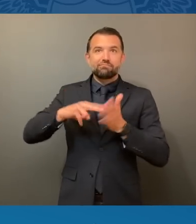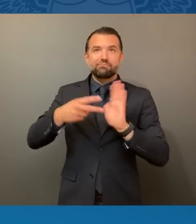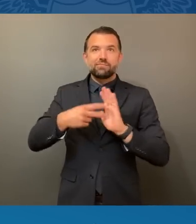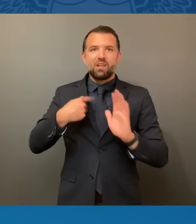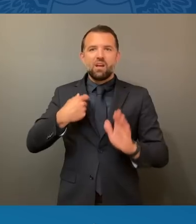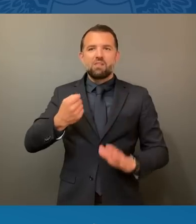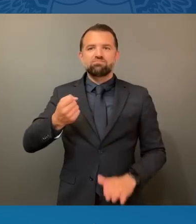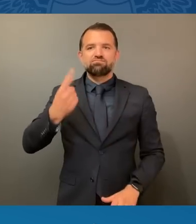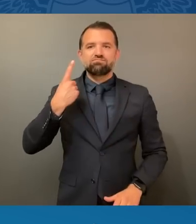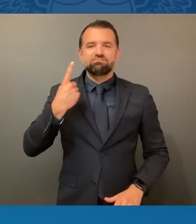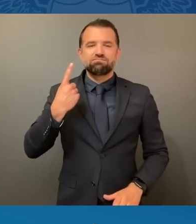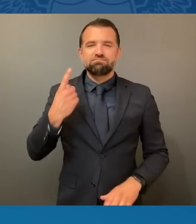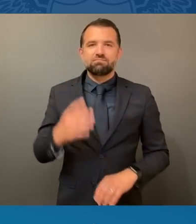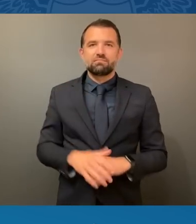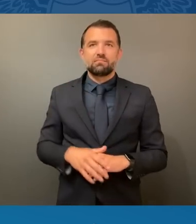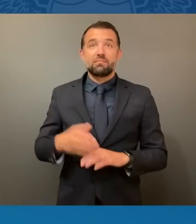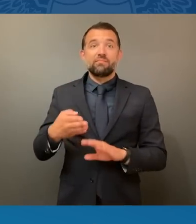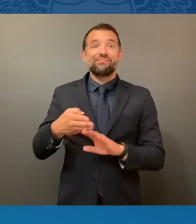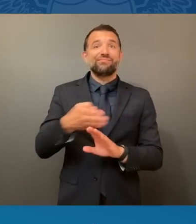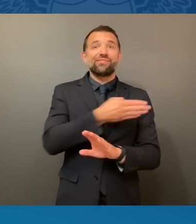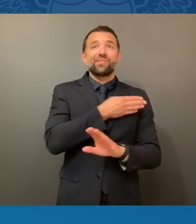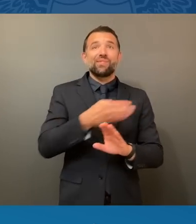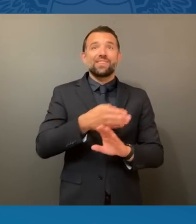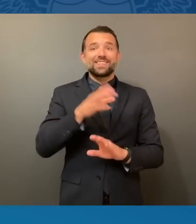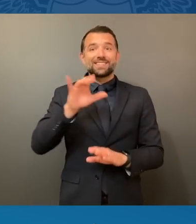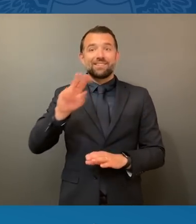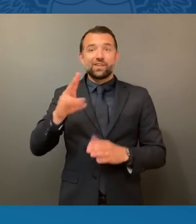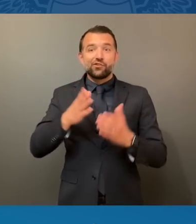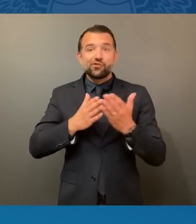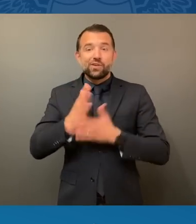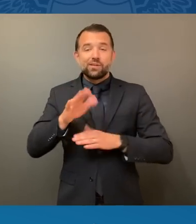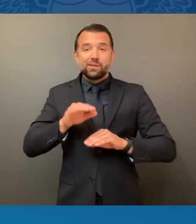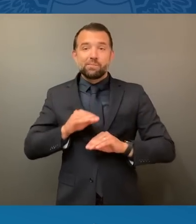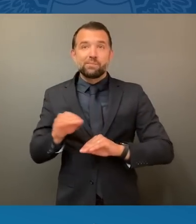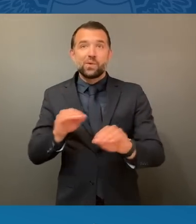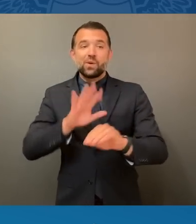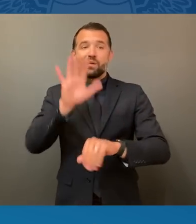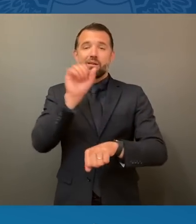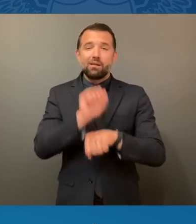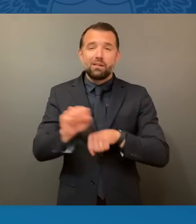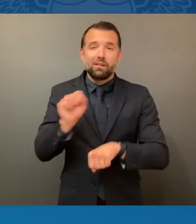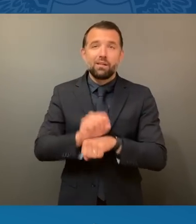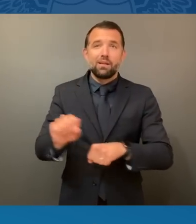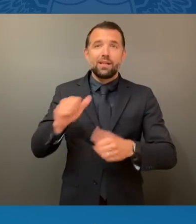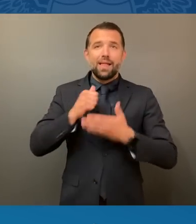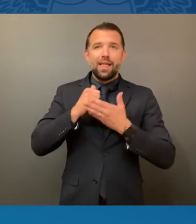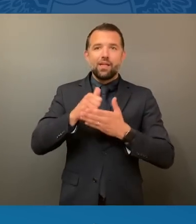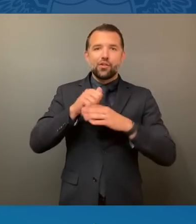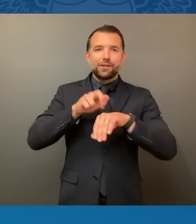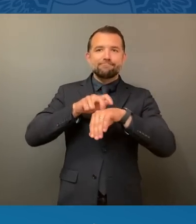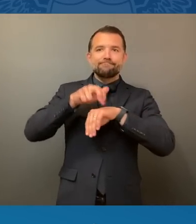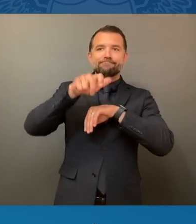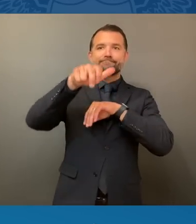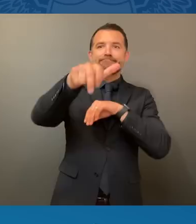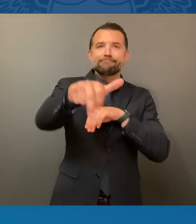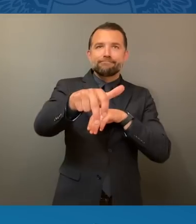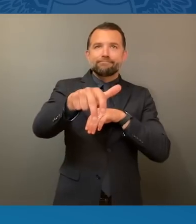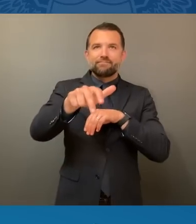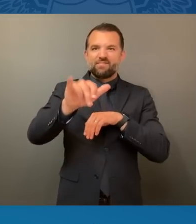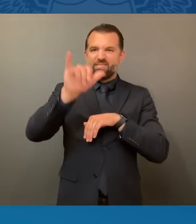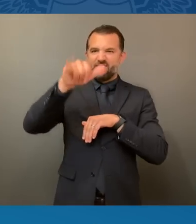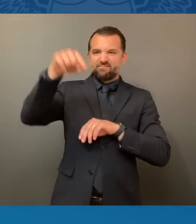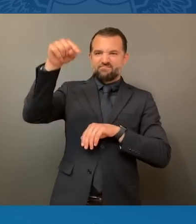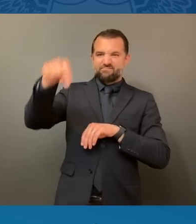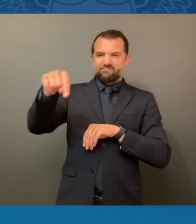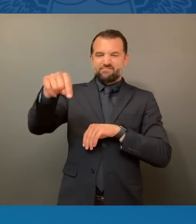shoulders of giants, and when we widen the lens, even though today was hard, we cannot get tired because it was